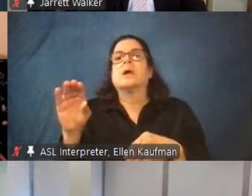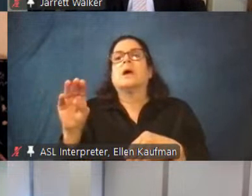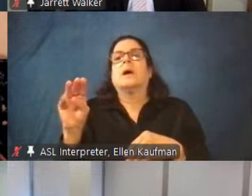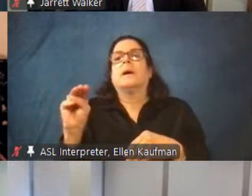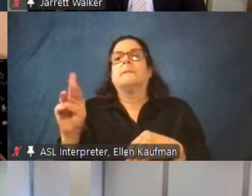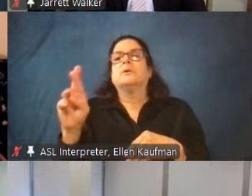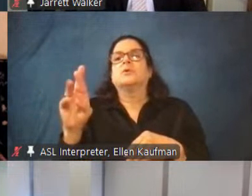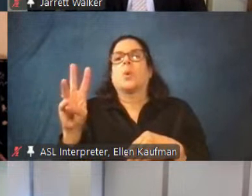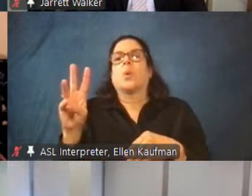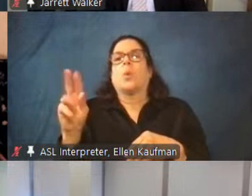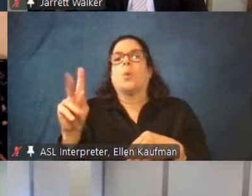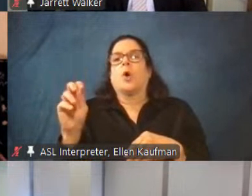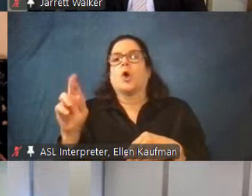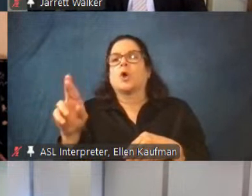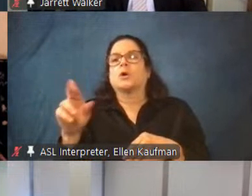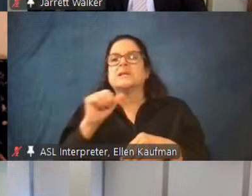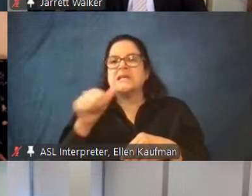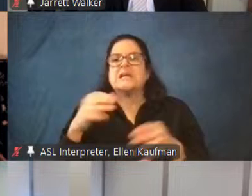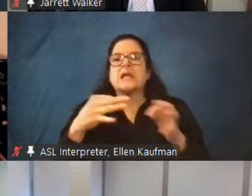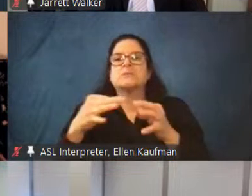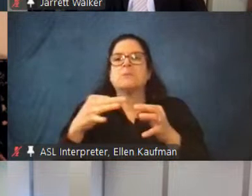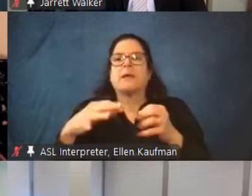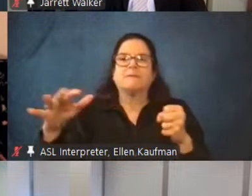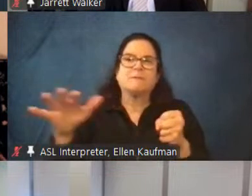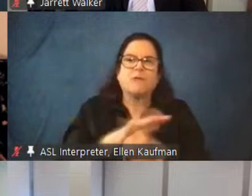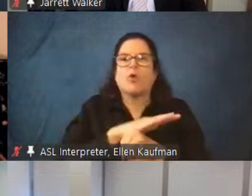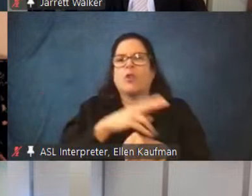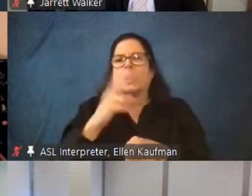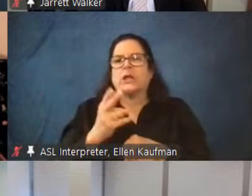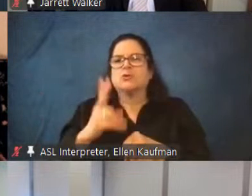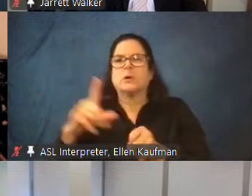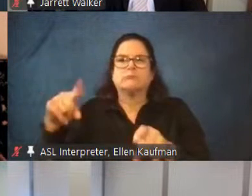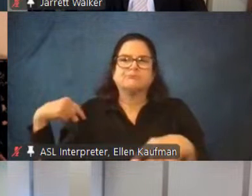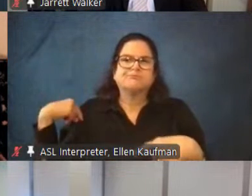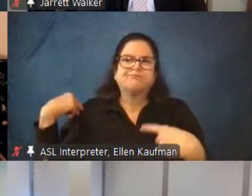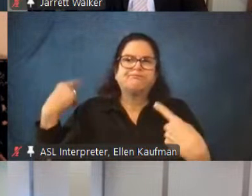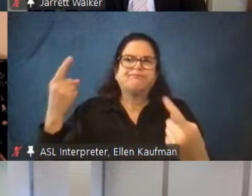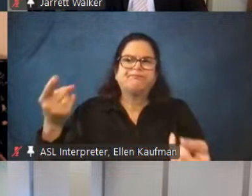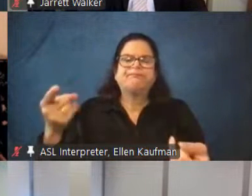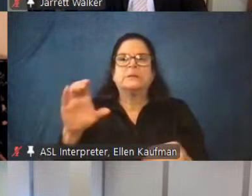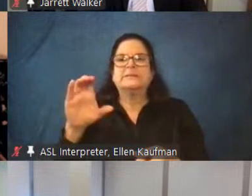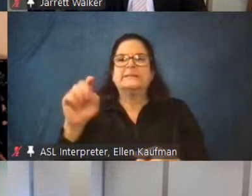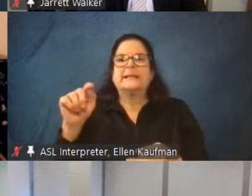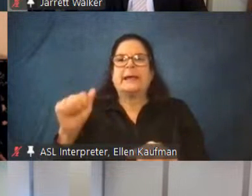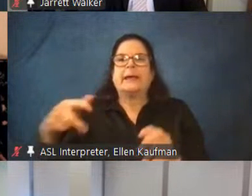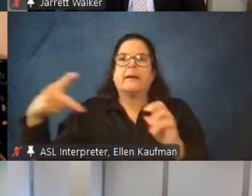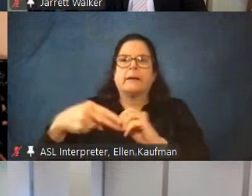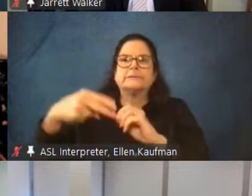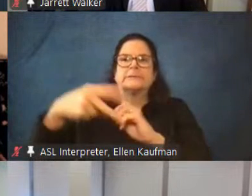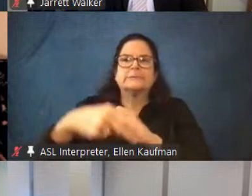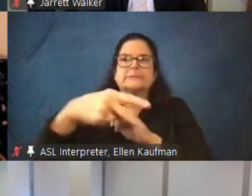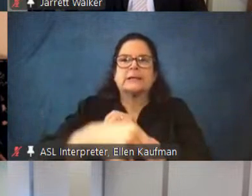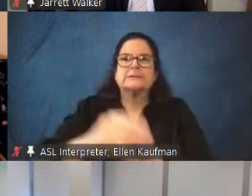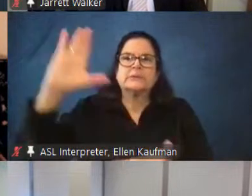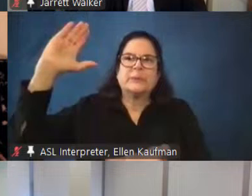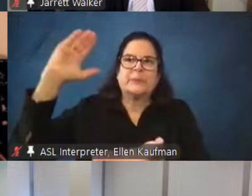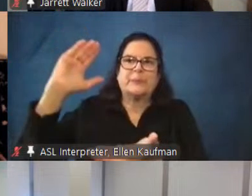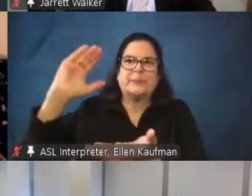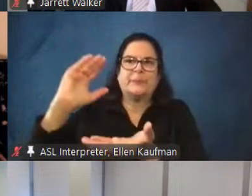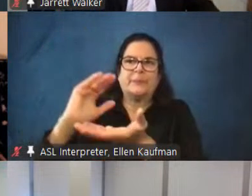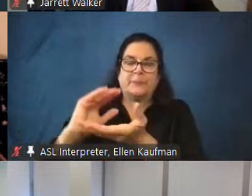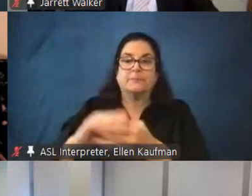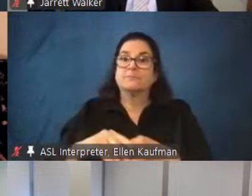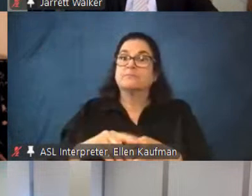CTA service cuts, but that history goes back to the 1970s. And if you look at the service, the bus service in particular